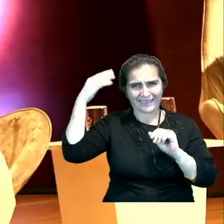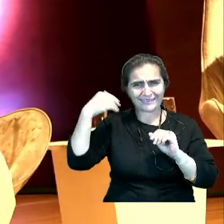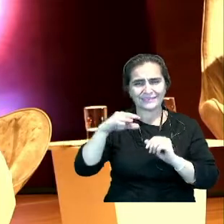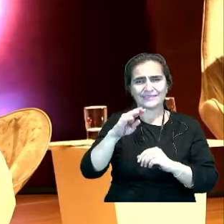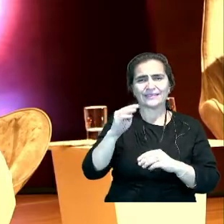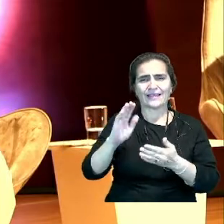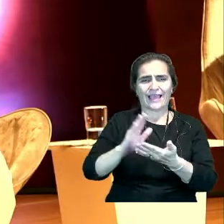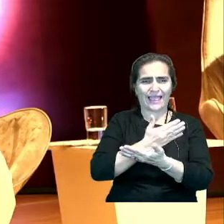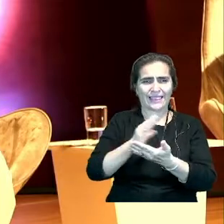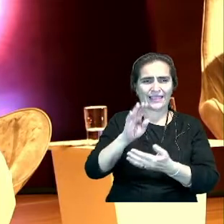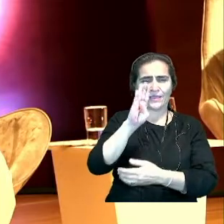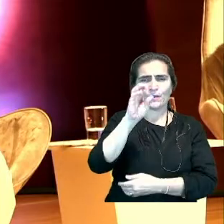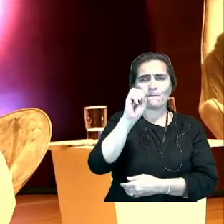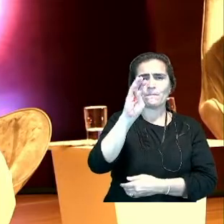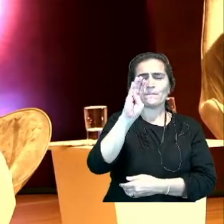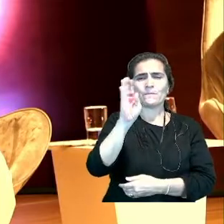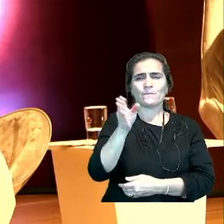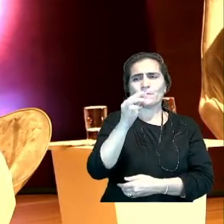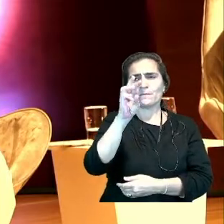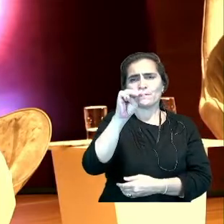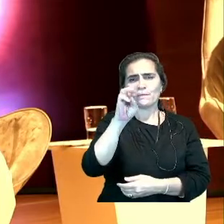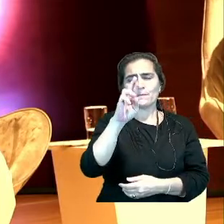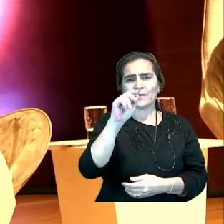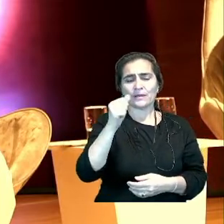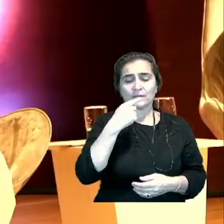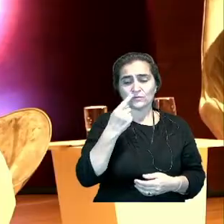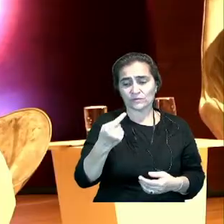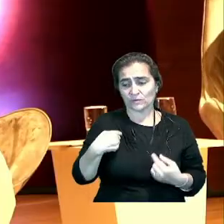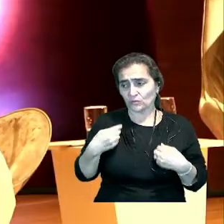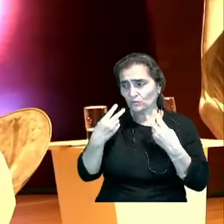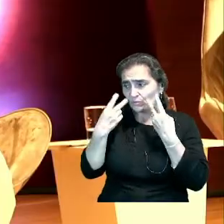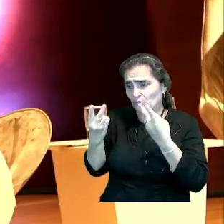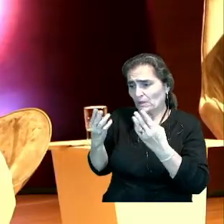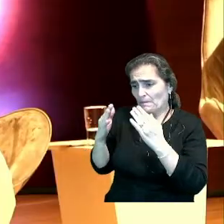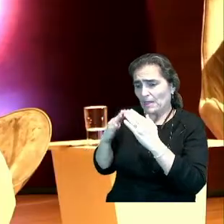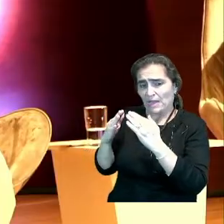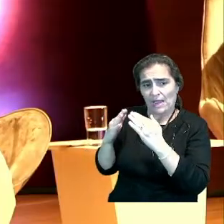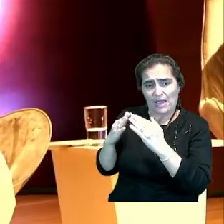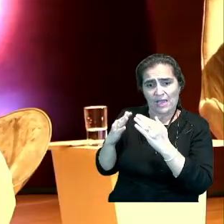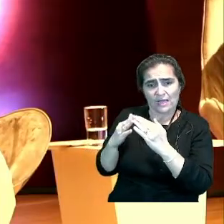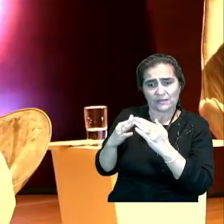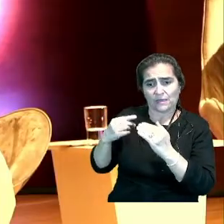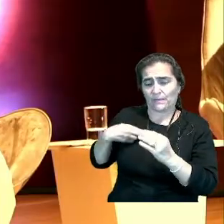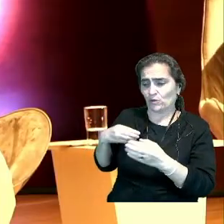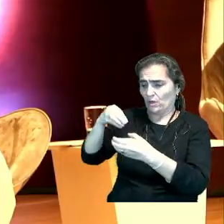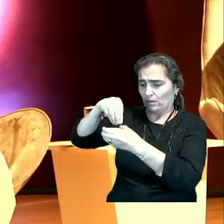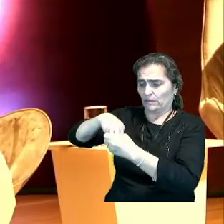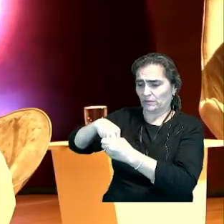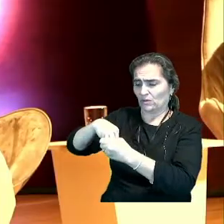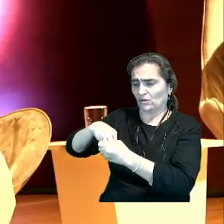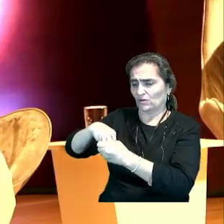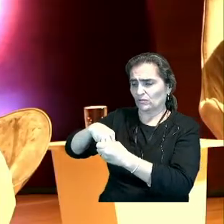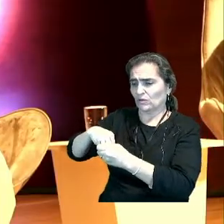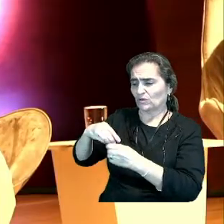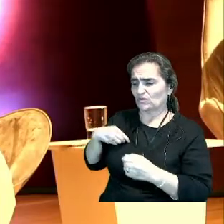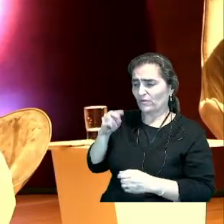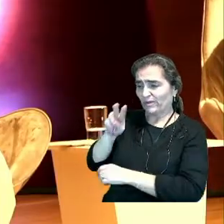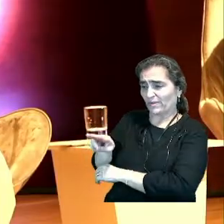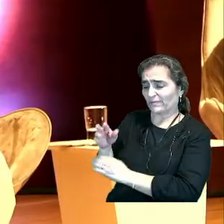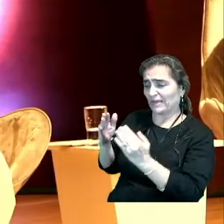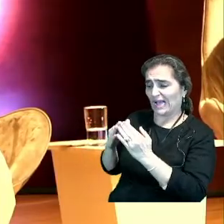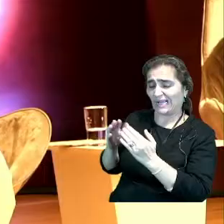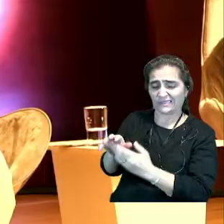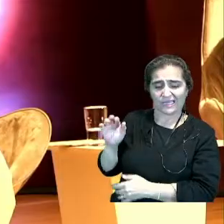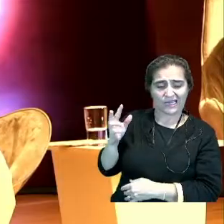face, but you can't get me out of the race. So we're going to be here, and we're going to continue that